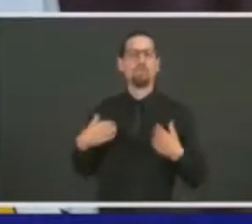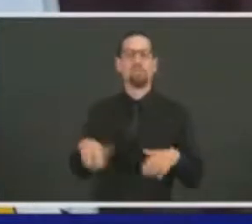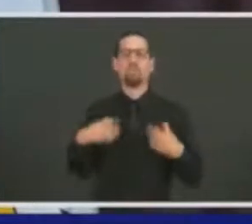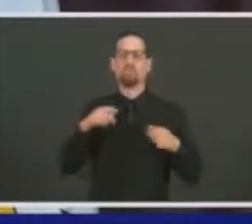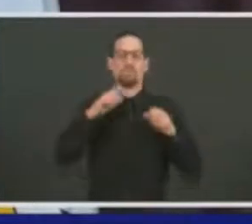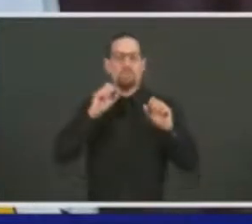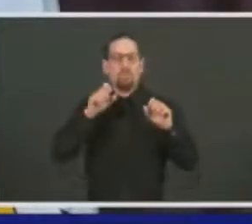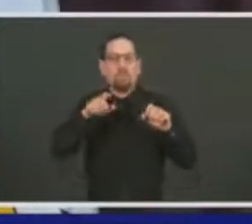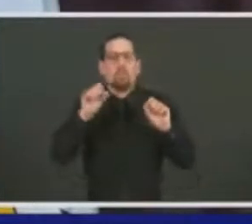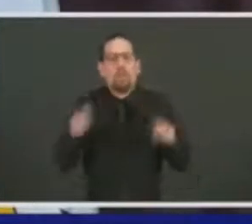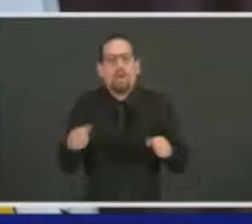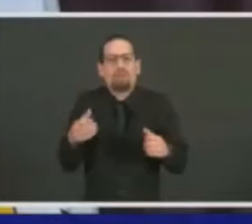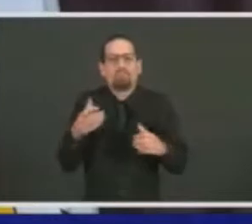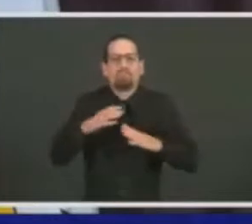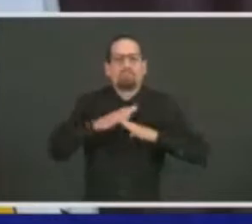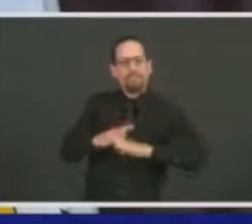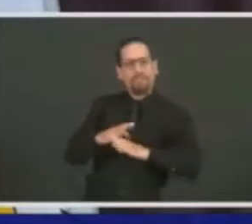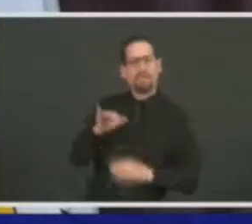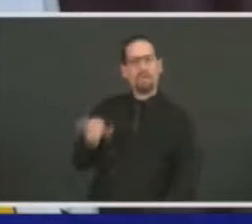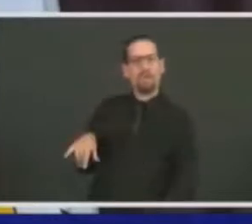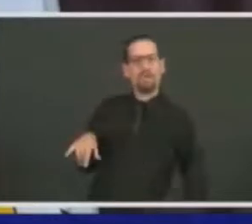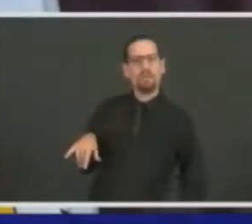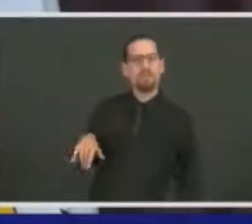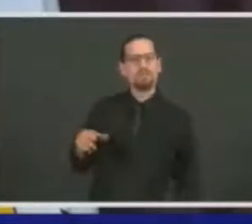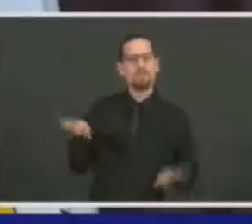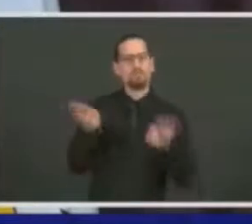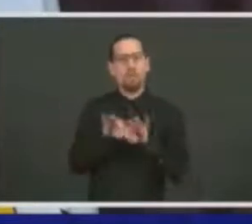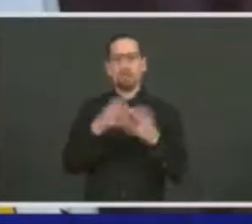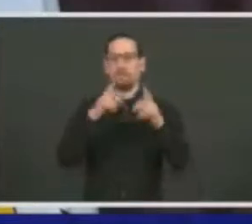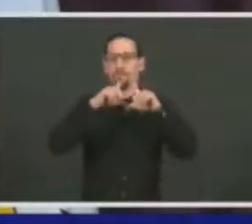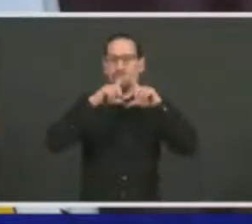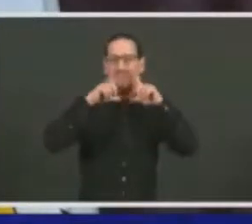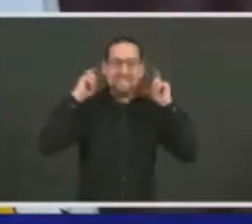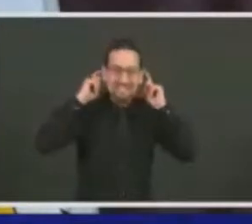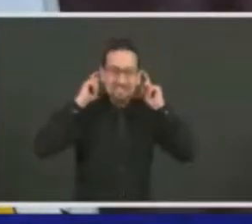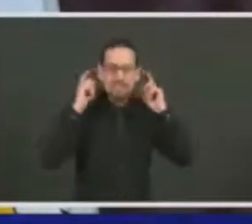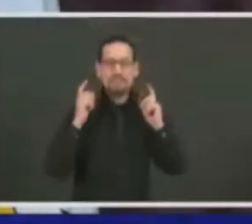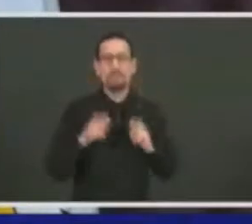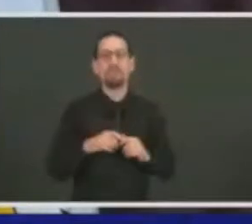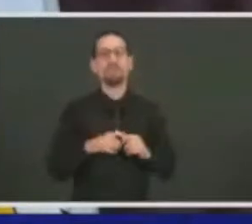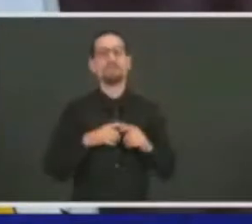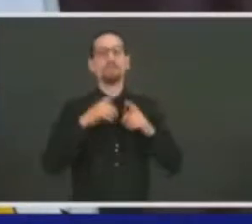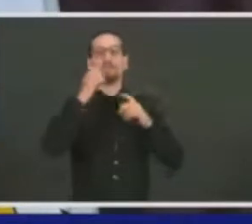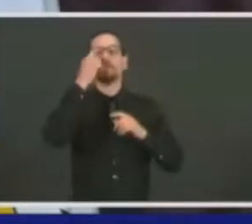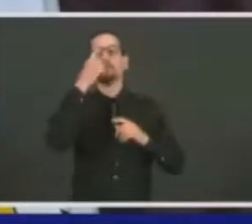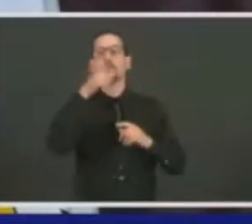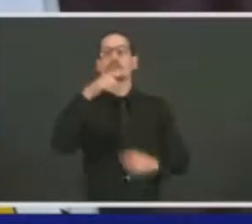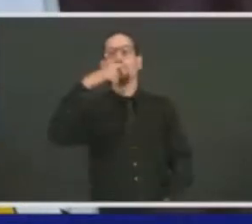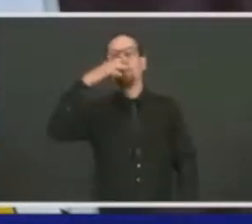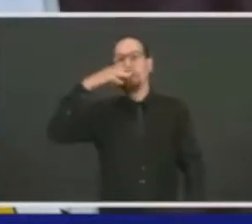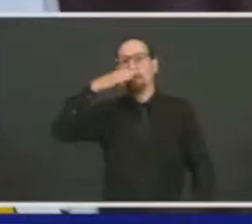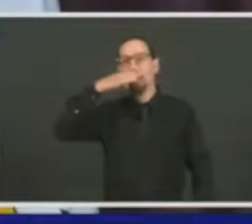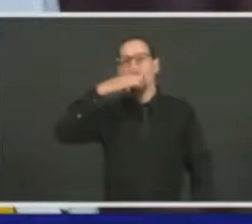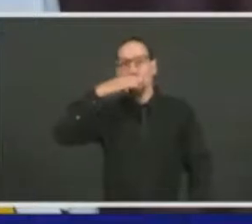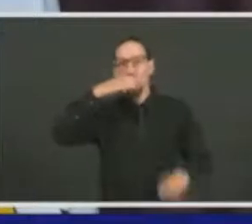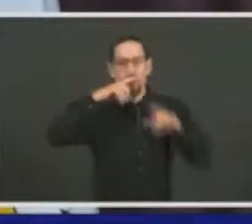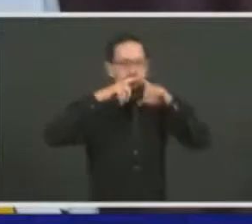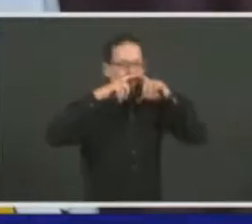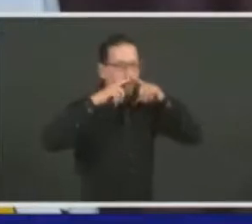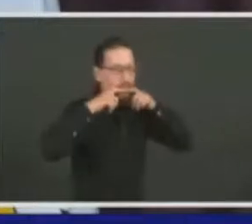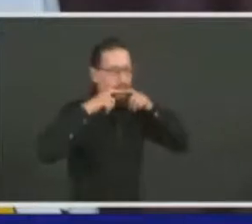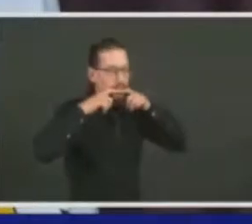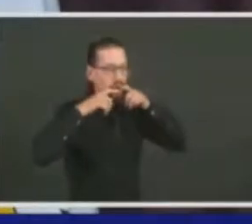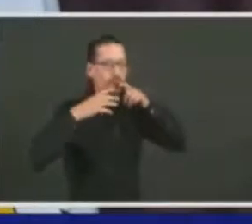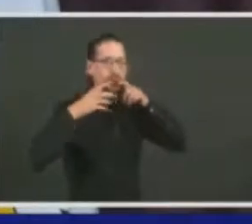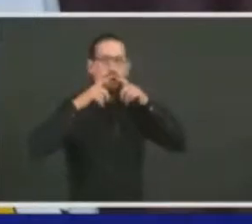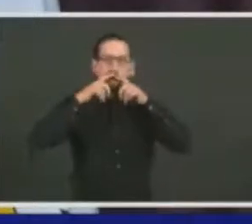masks, wear them appropriately over their nose and over their mouth. Too many people have told us that they could